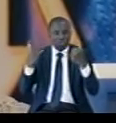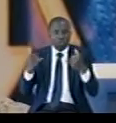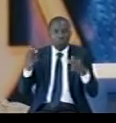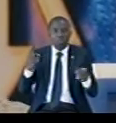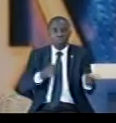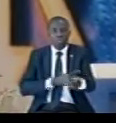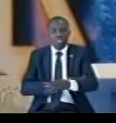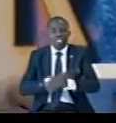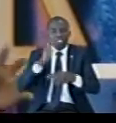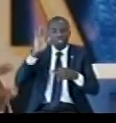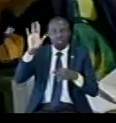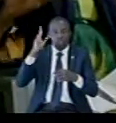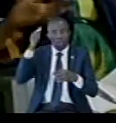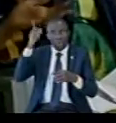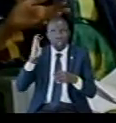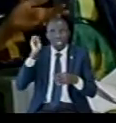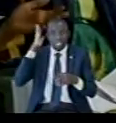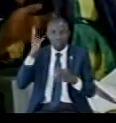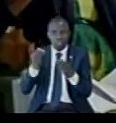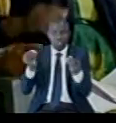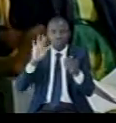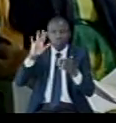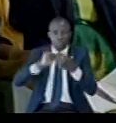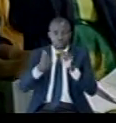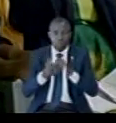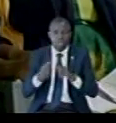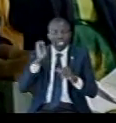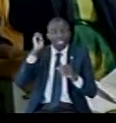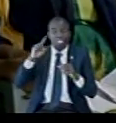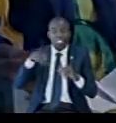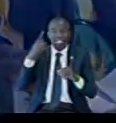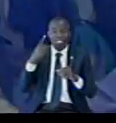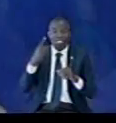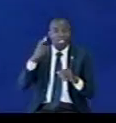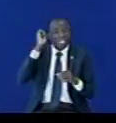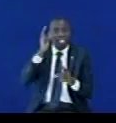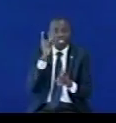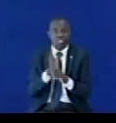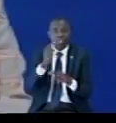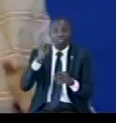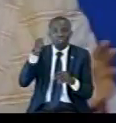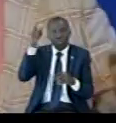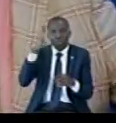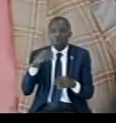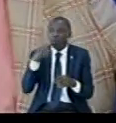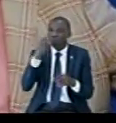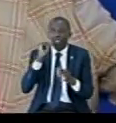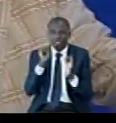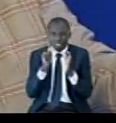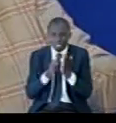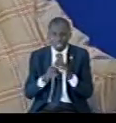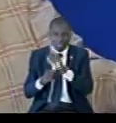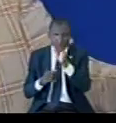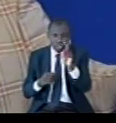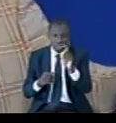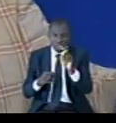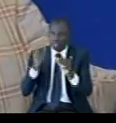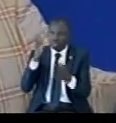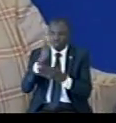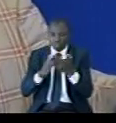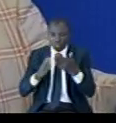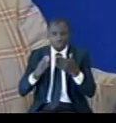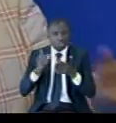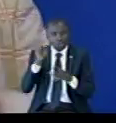your problem. It says, a just God. A just God, who is that? Somebody who promises and he